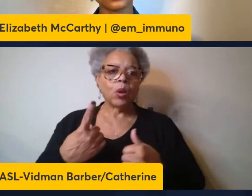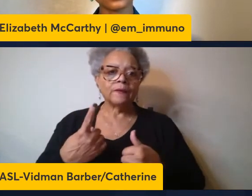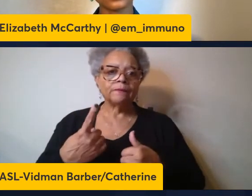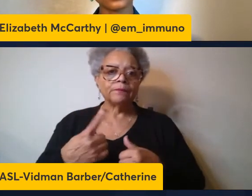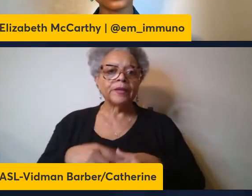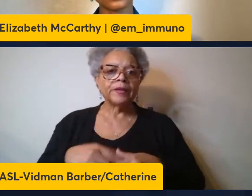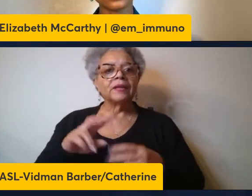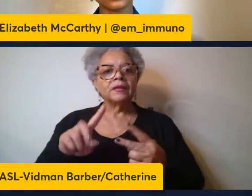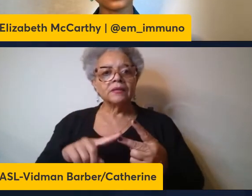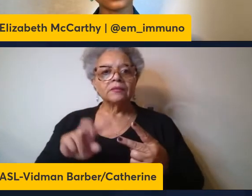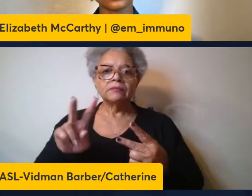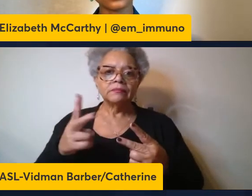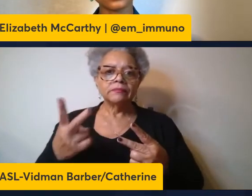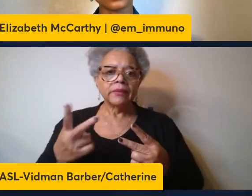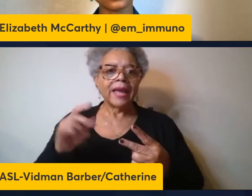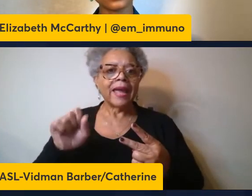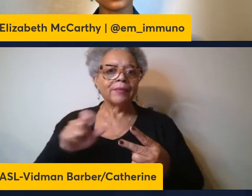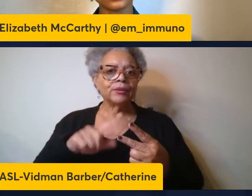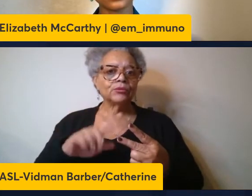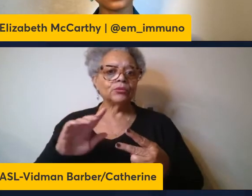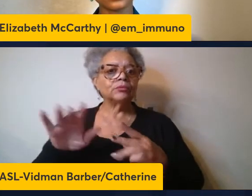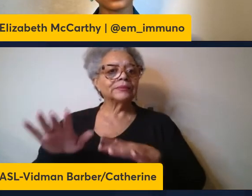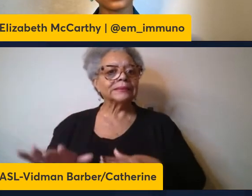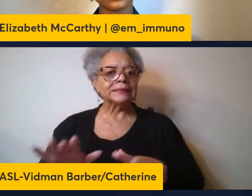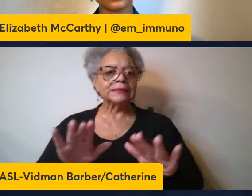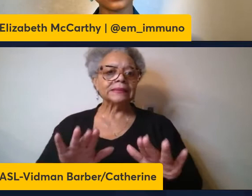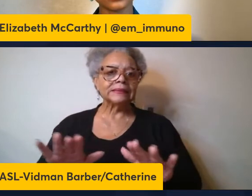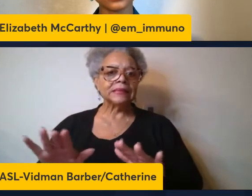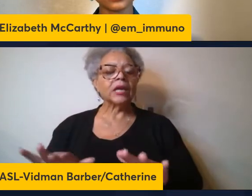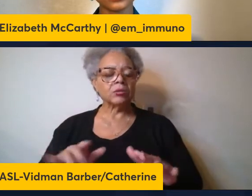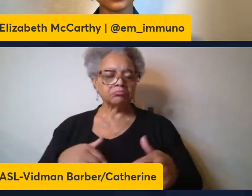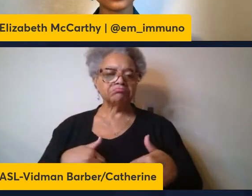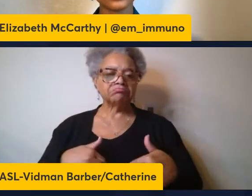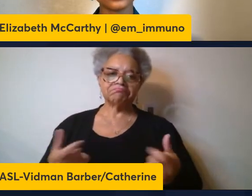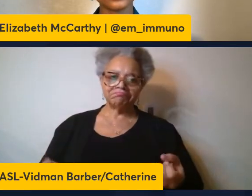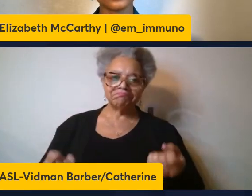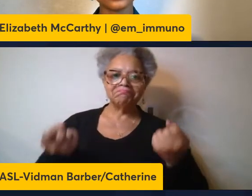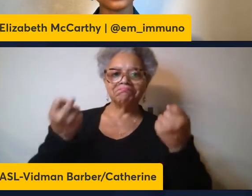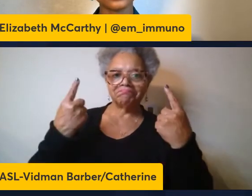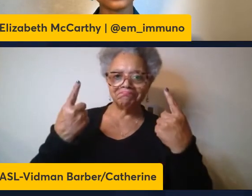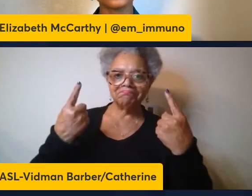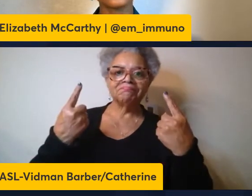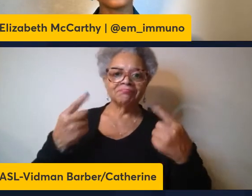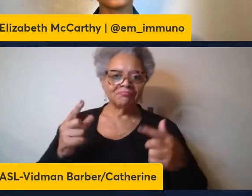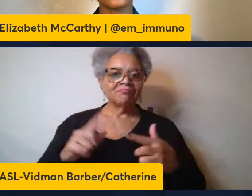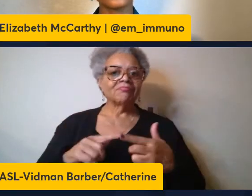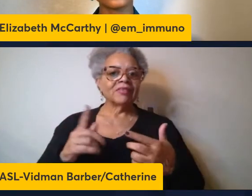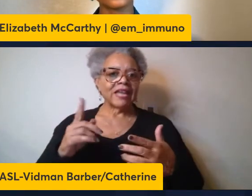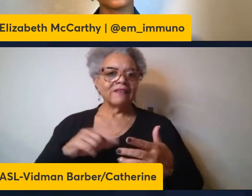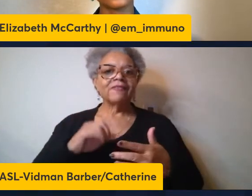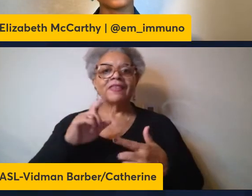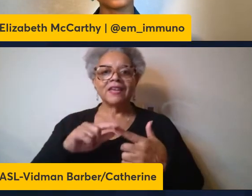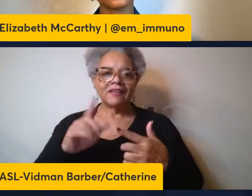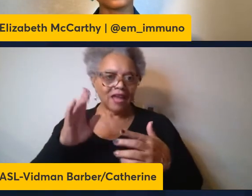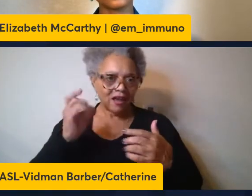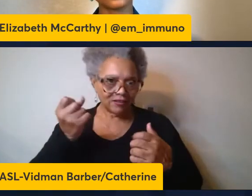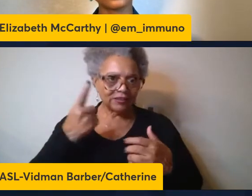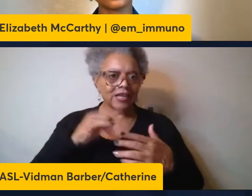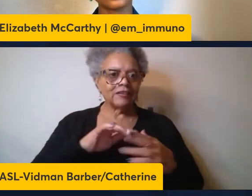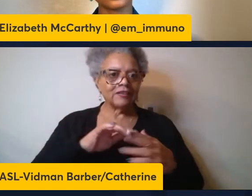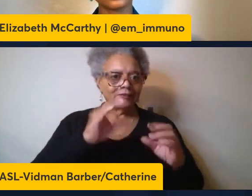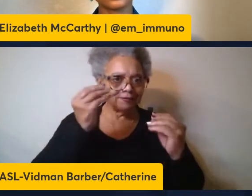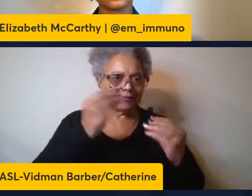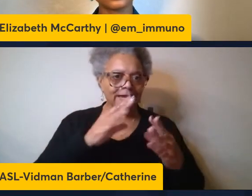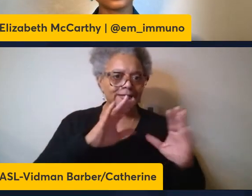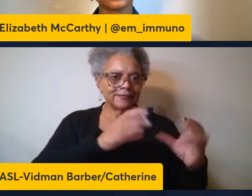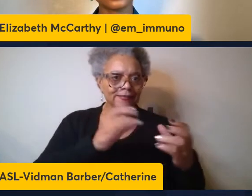step two, like actually being able to settle in and say, okay, I've got this, clear task ahead of me. I'm working on this data set. I want to figure out